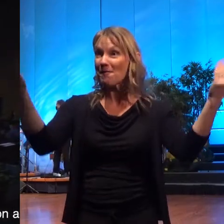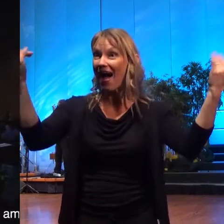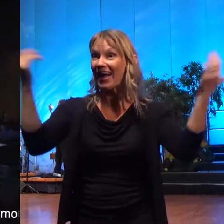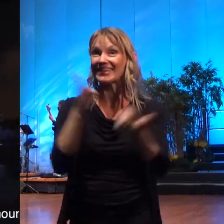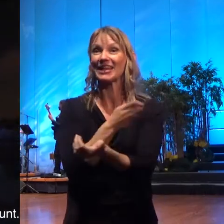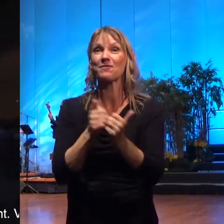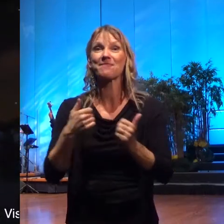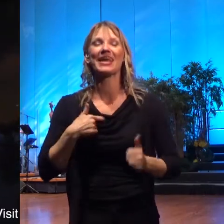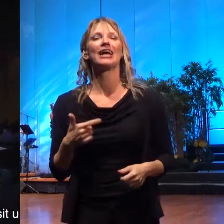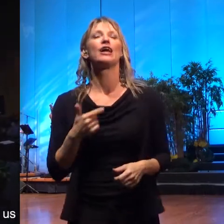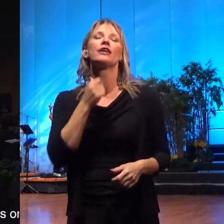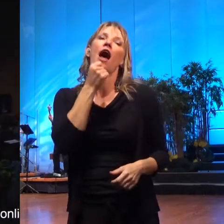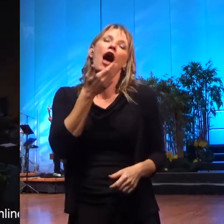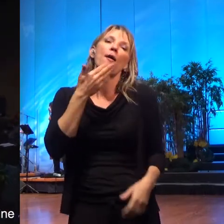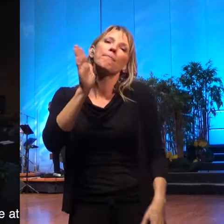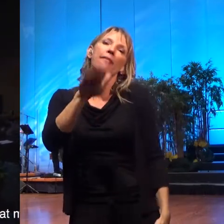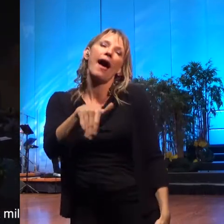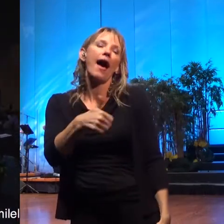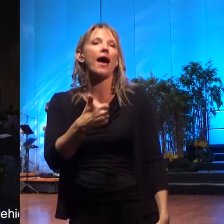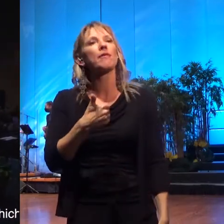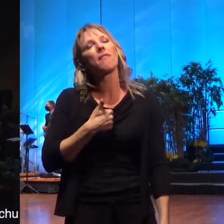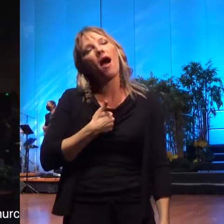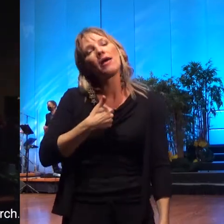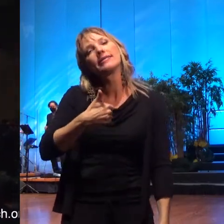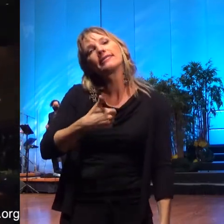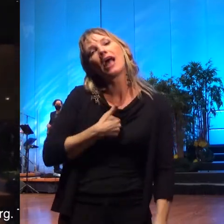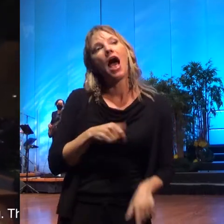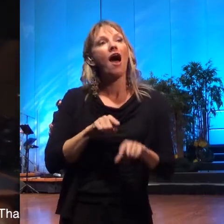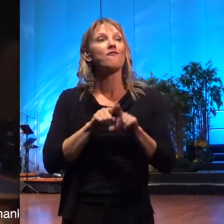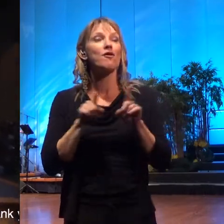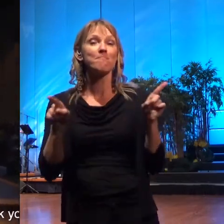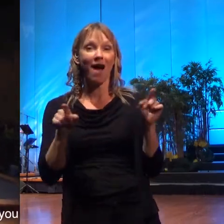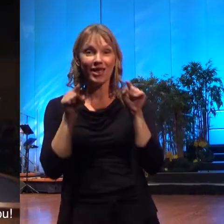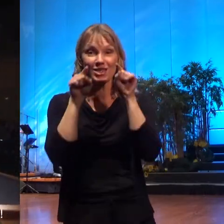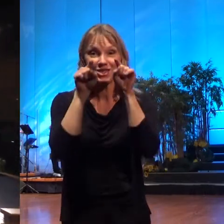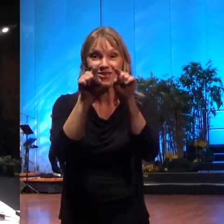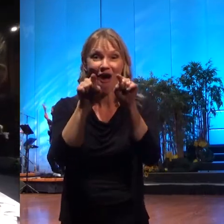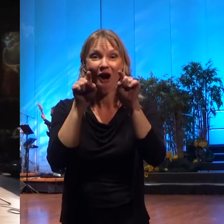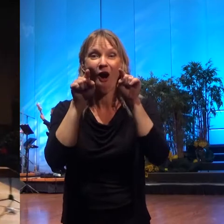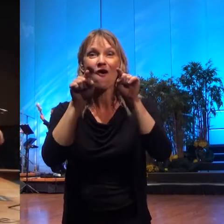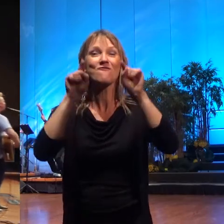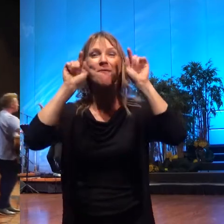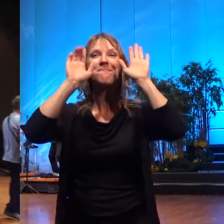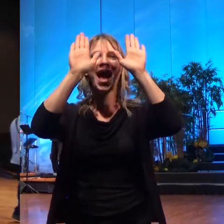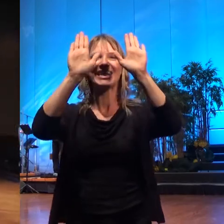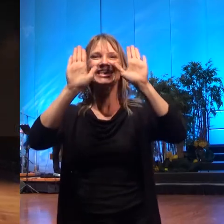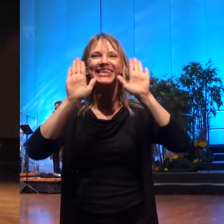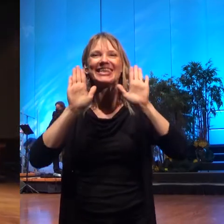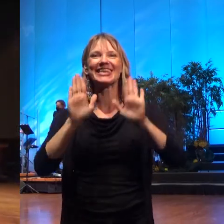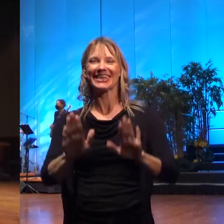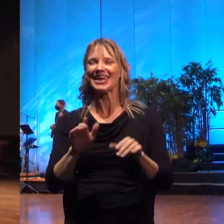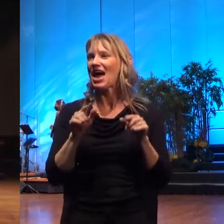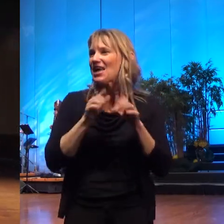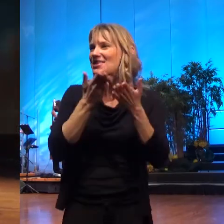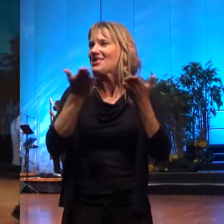now. I'm not bad myself, but you're